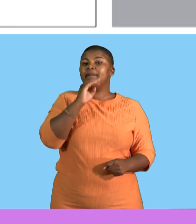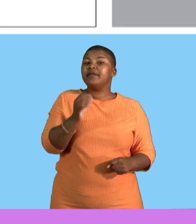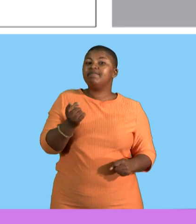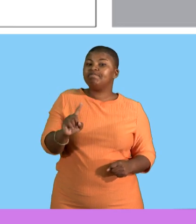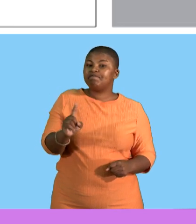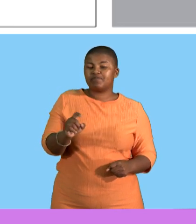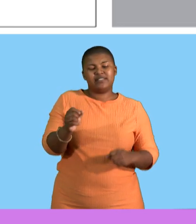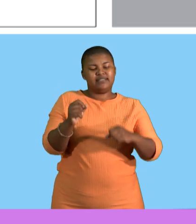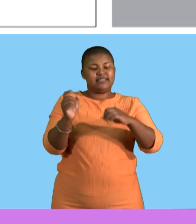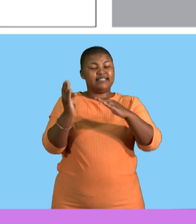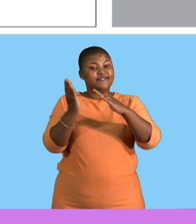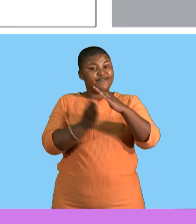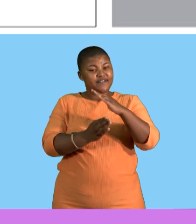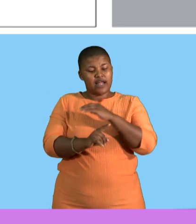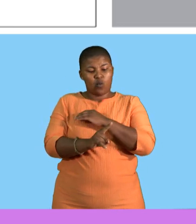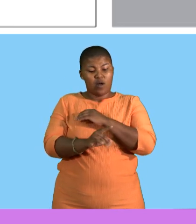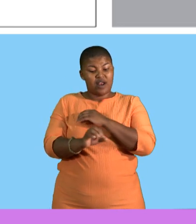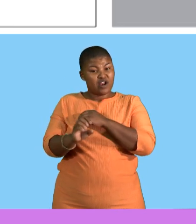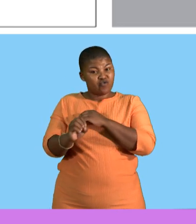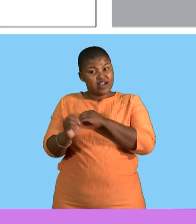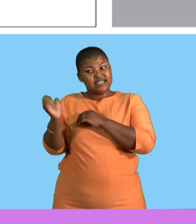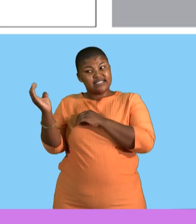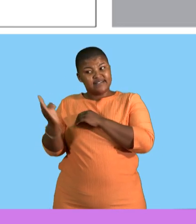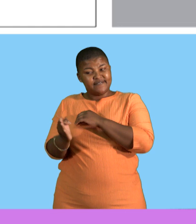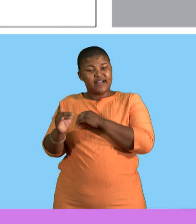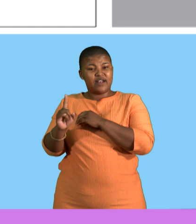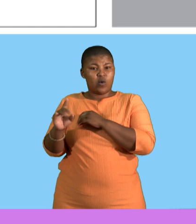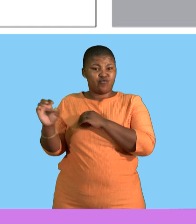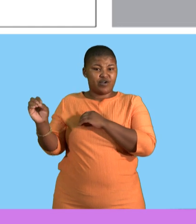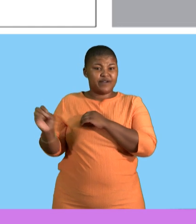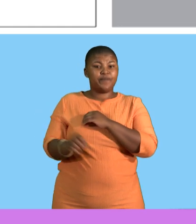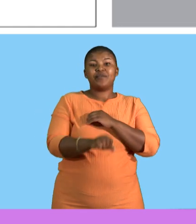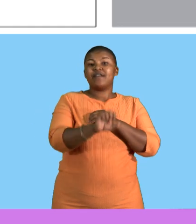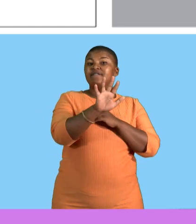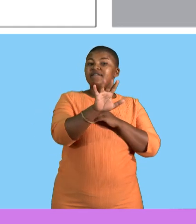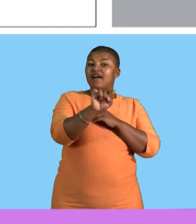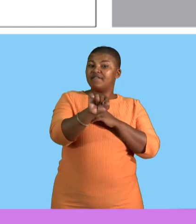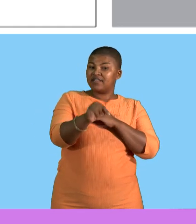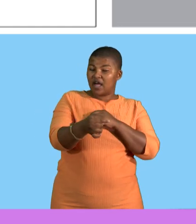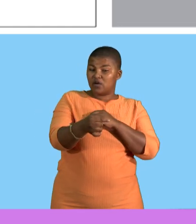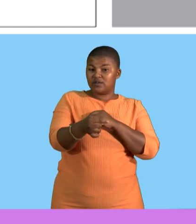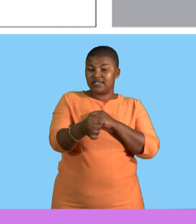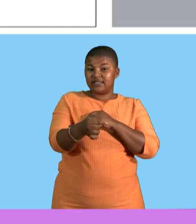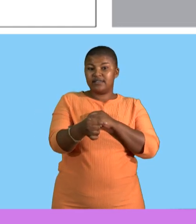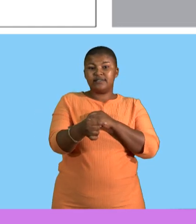will be dividing by 100. So it's 5,000